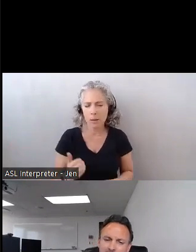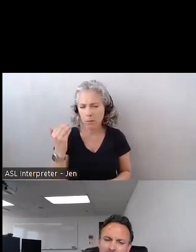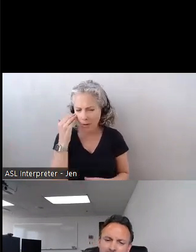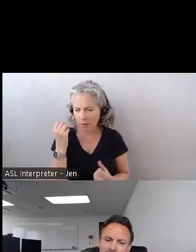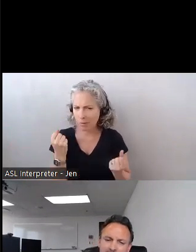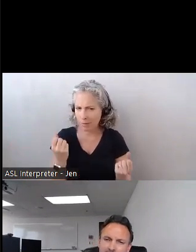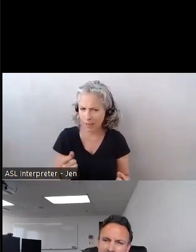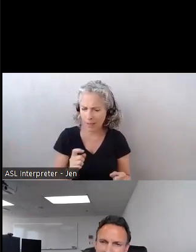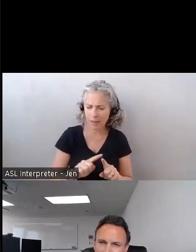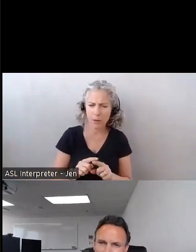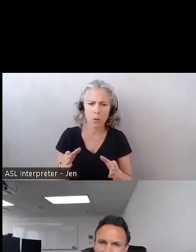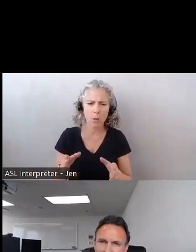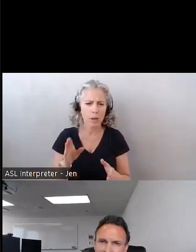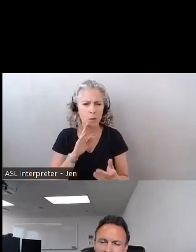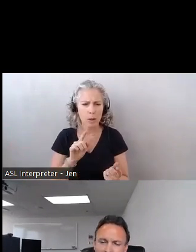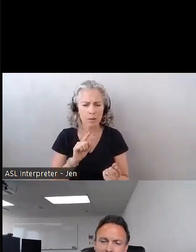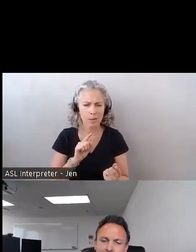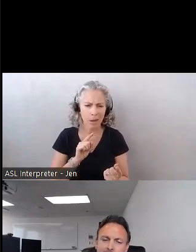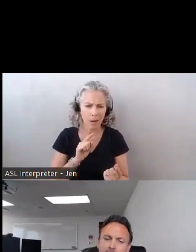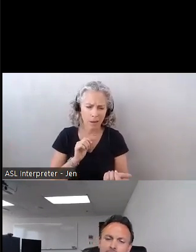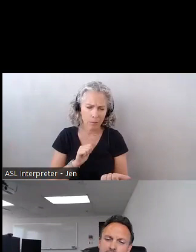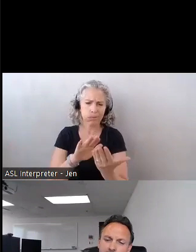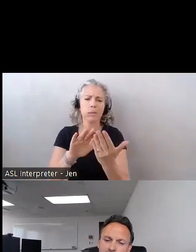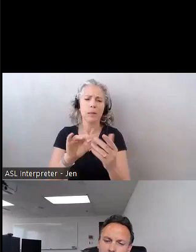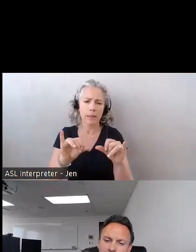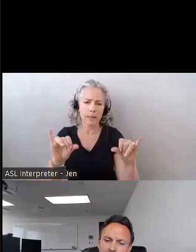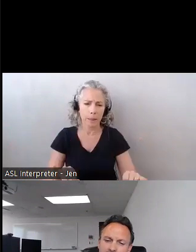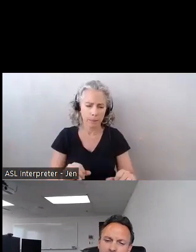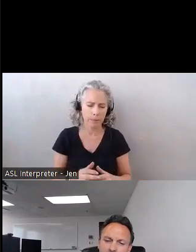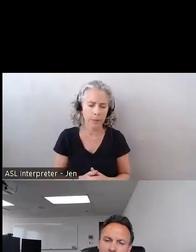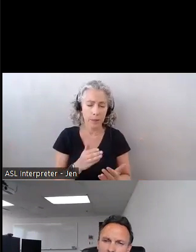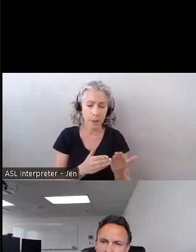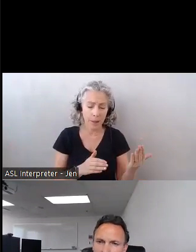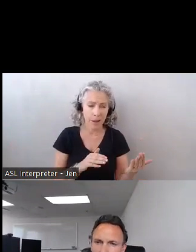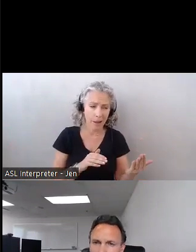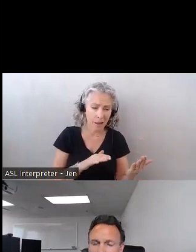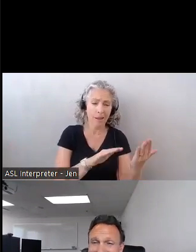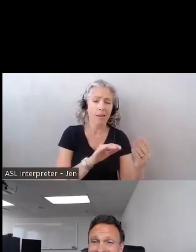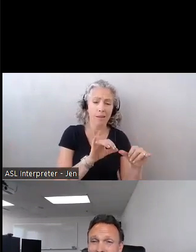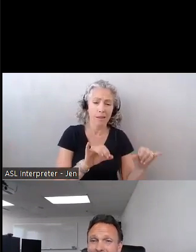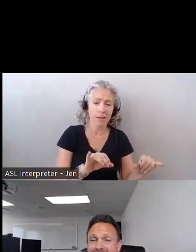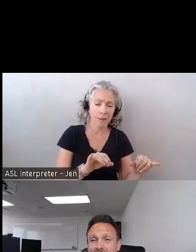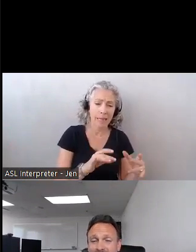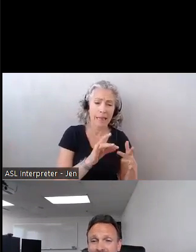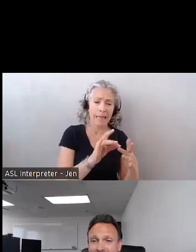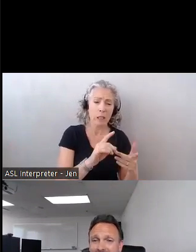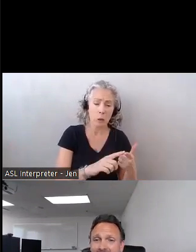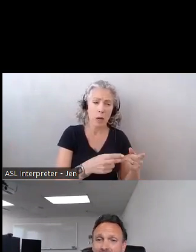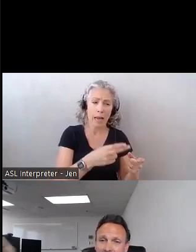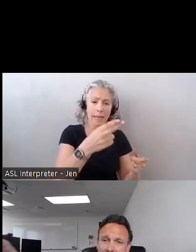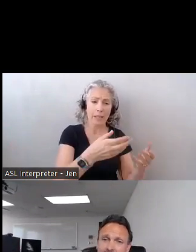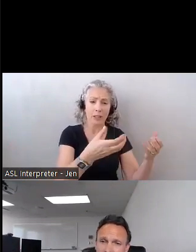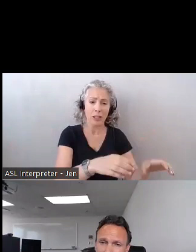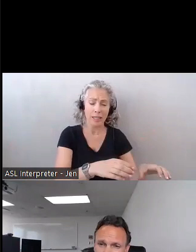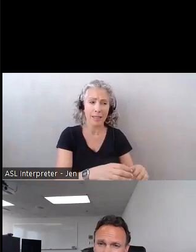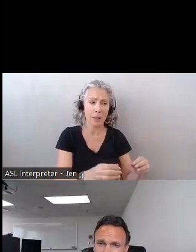that people come in contact with the system when a crisis is occurring. And we know that some of those ways are lead to a higher chance that a higher level